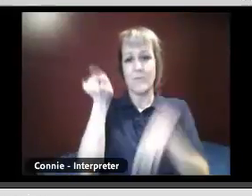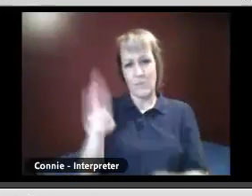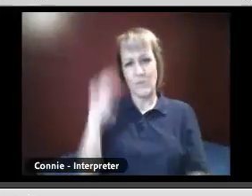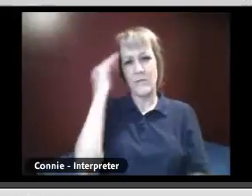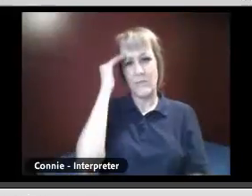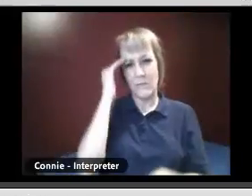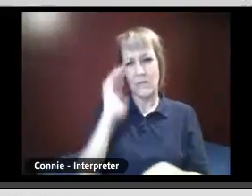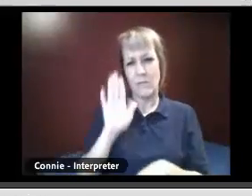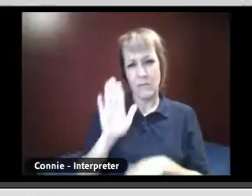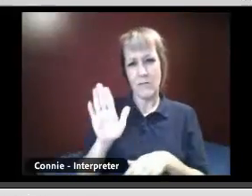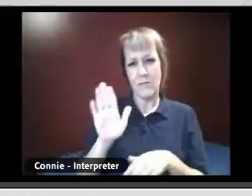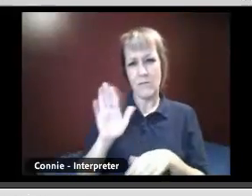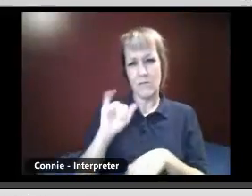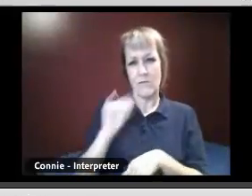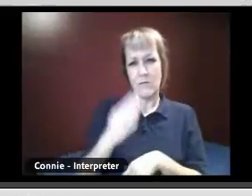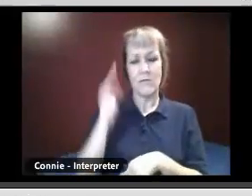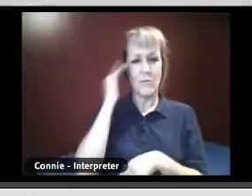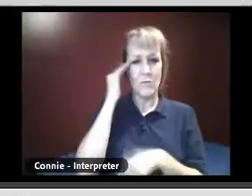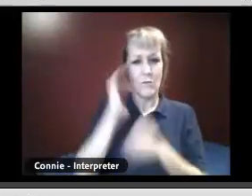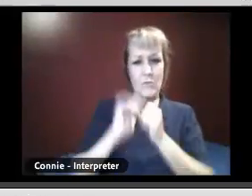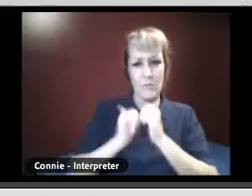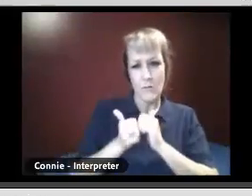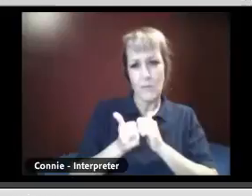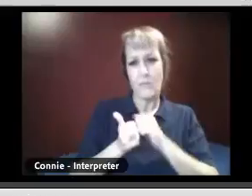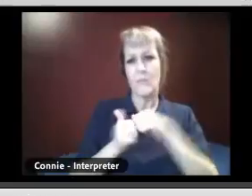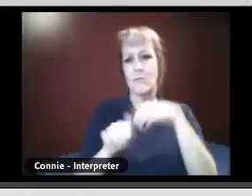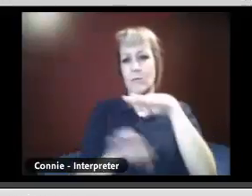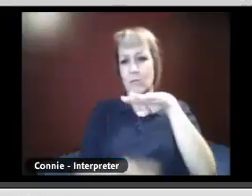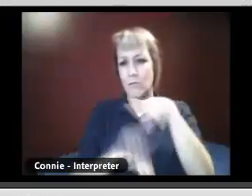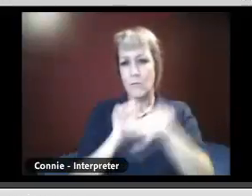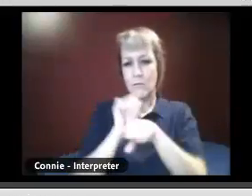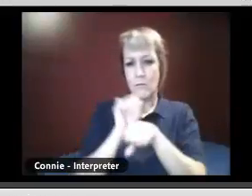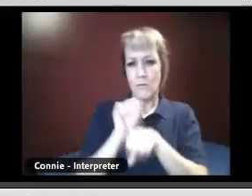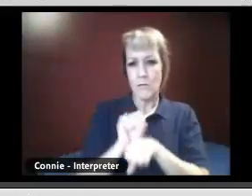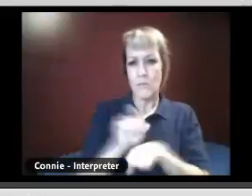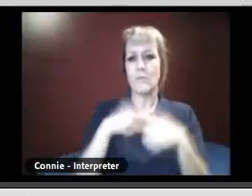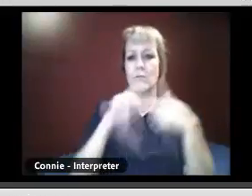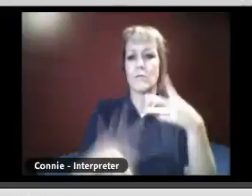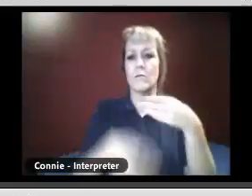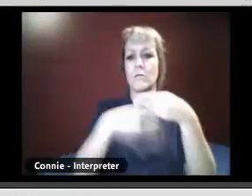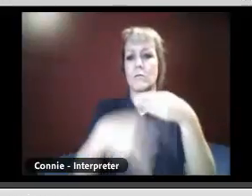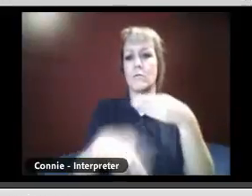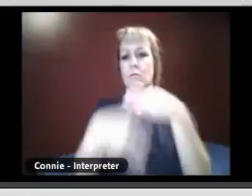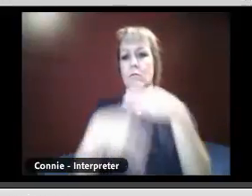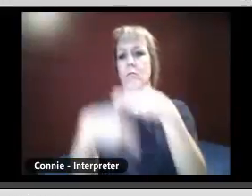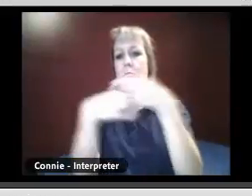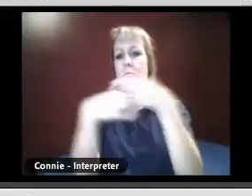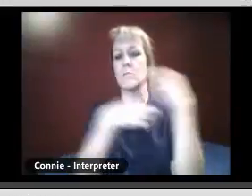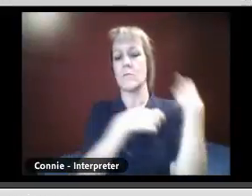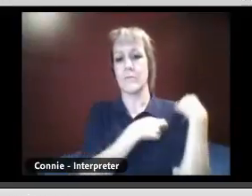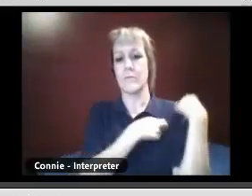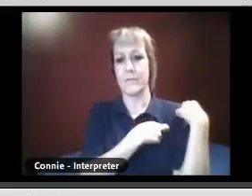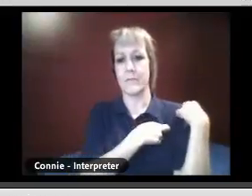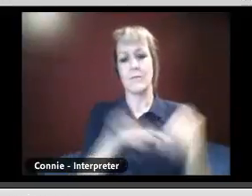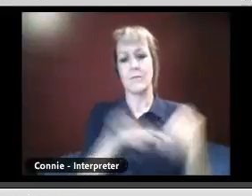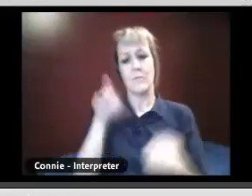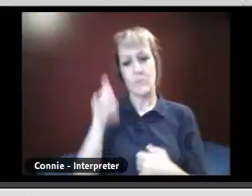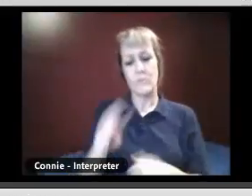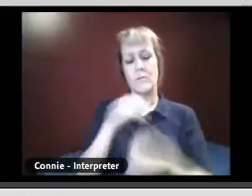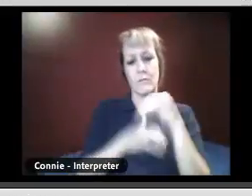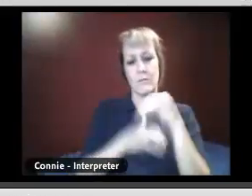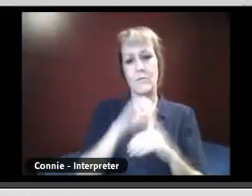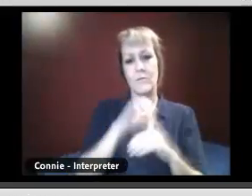And as they know how to do their job, the basics of the job, we start to add additional responsibilities. But there should be a comfort level at this